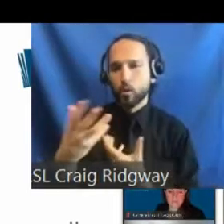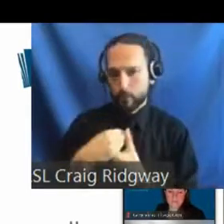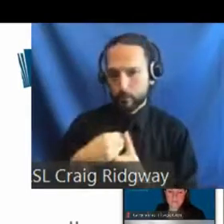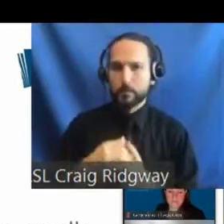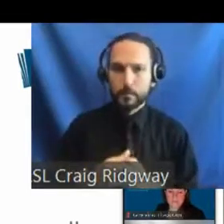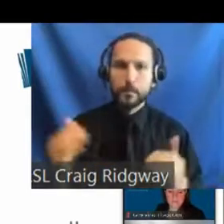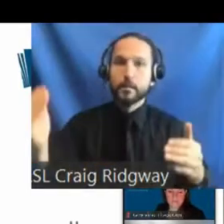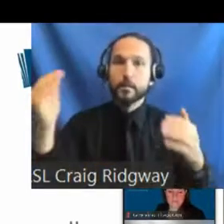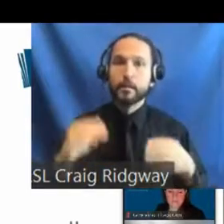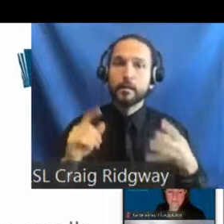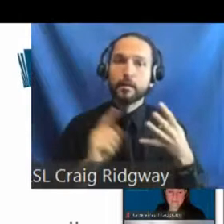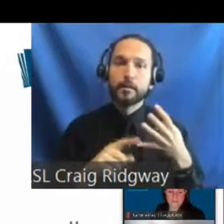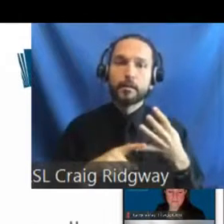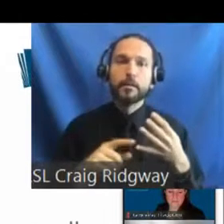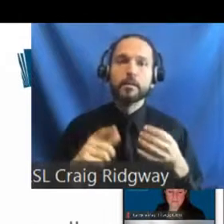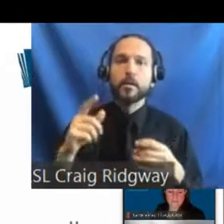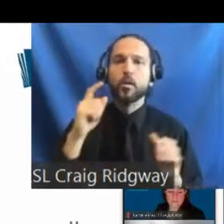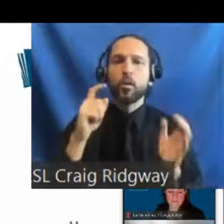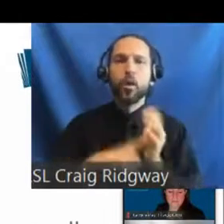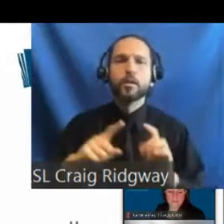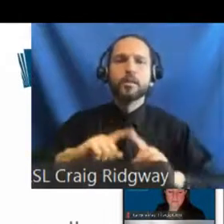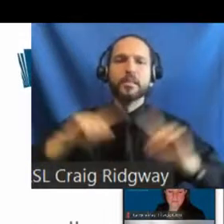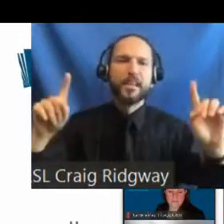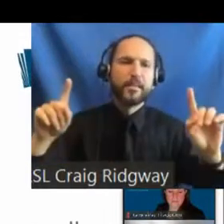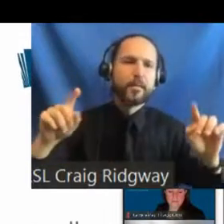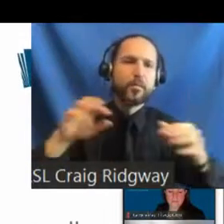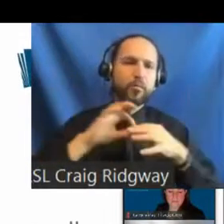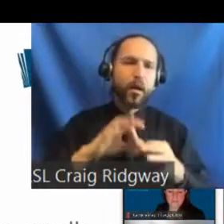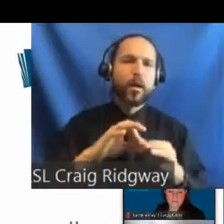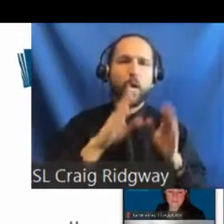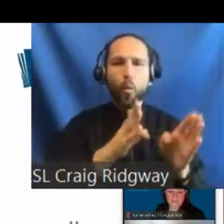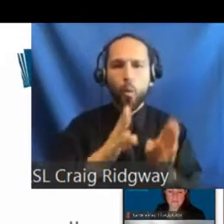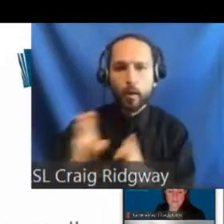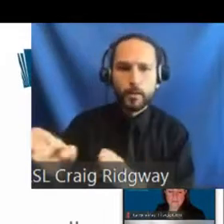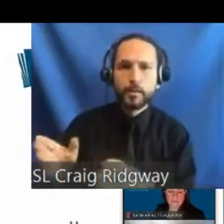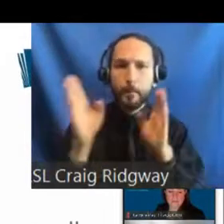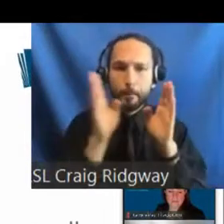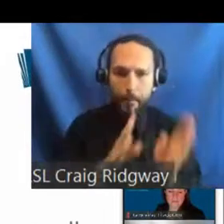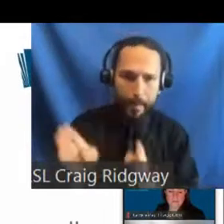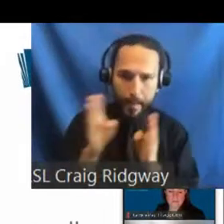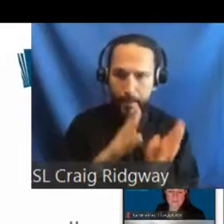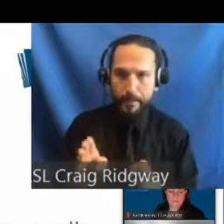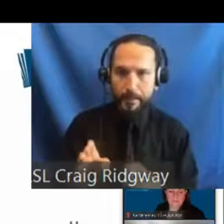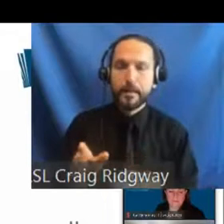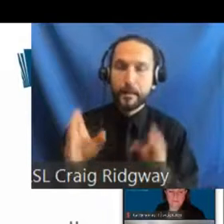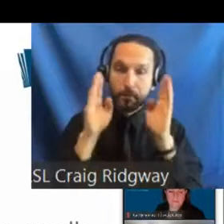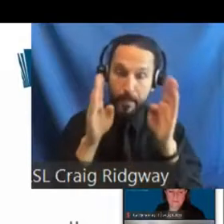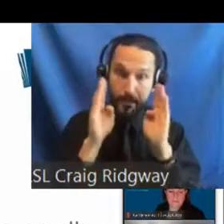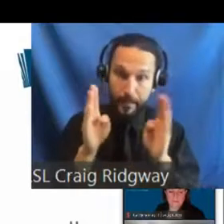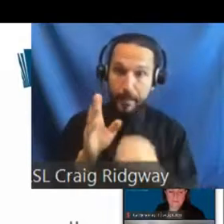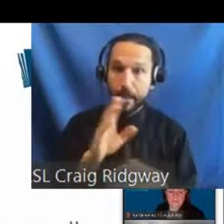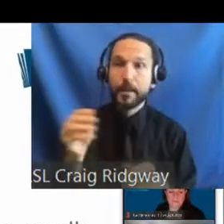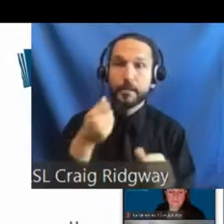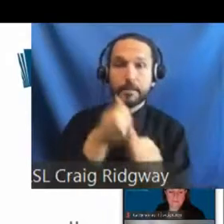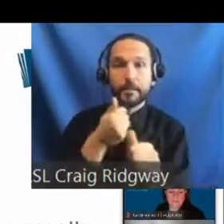Additionally, executive functioning differences related to organizing, planning, paying attention, and